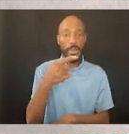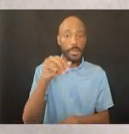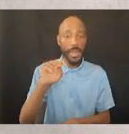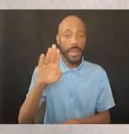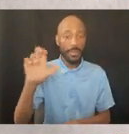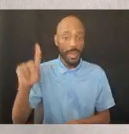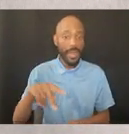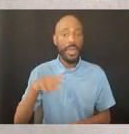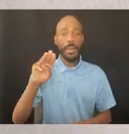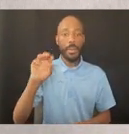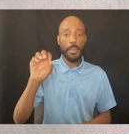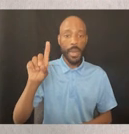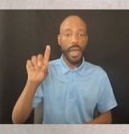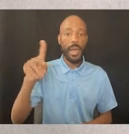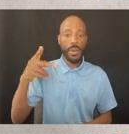paint and paper collage.